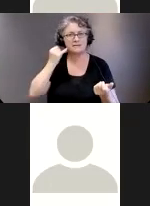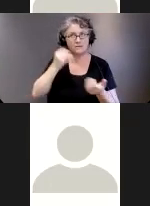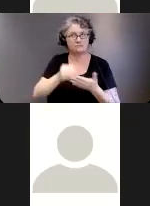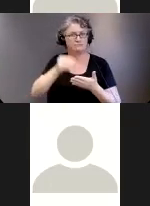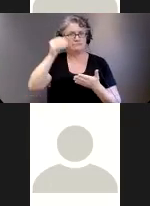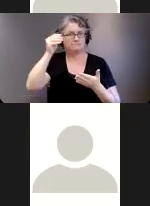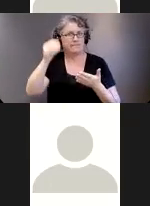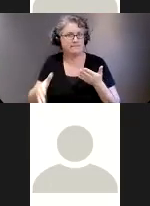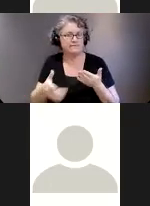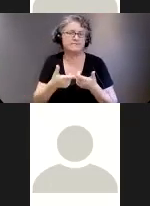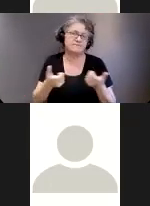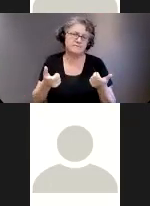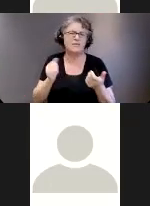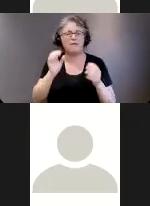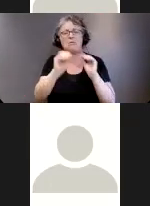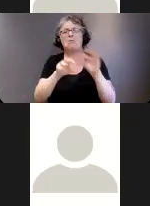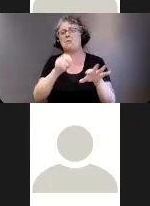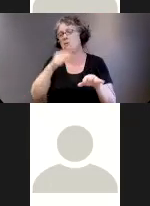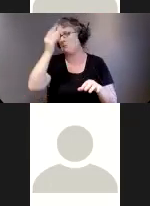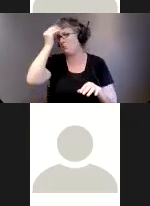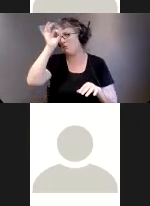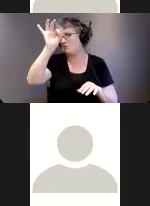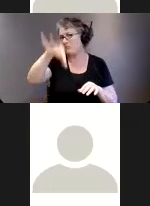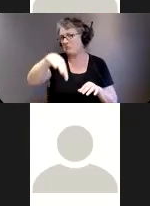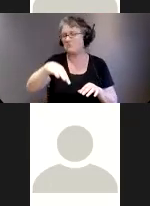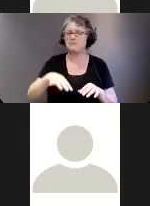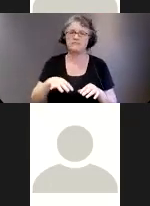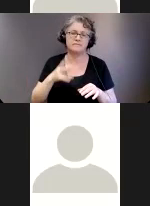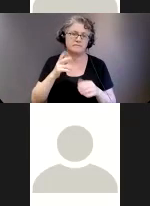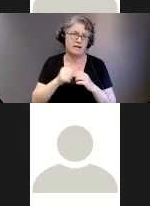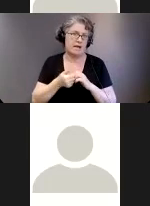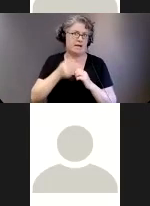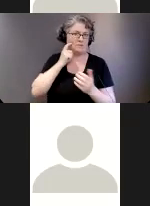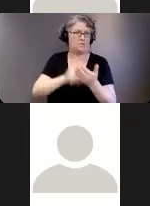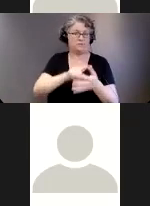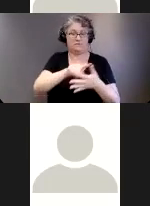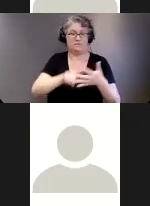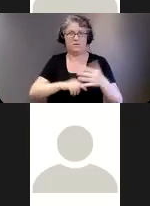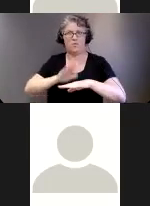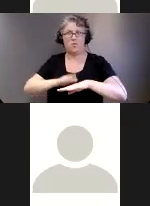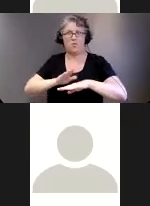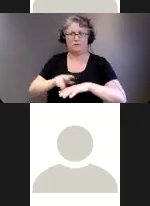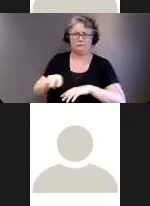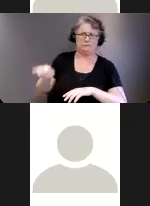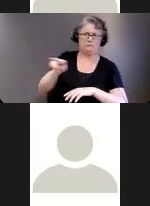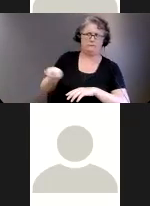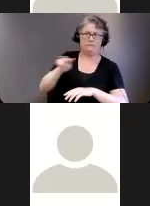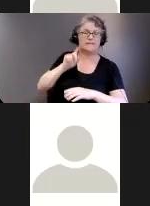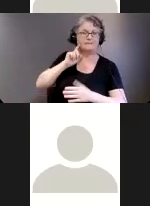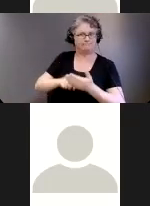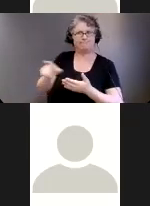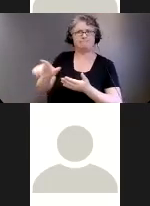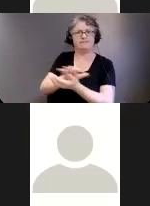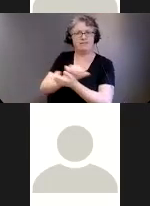anyways. So just some pieces there to think about in how these warning signs kind of play out in our, the